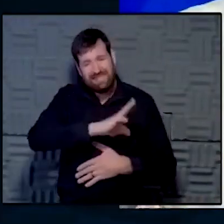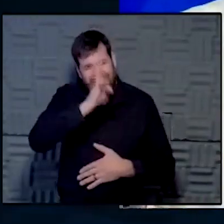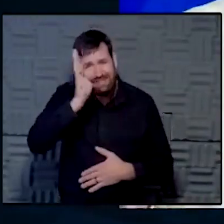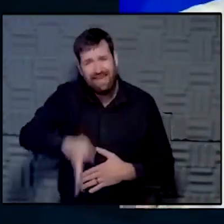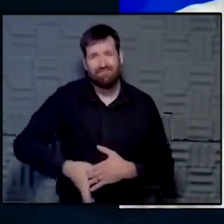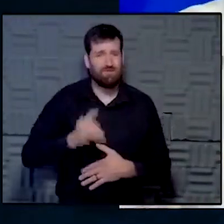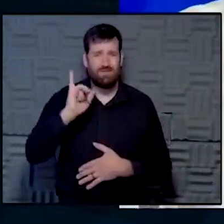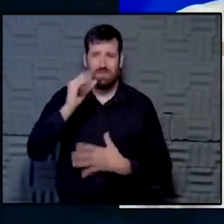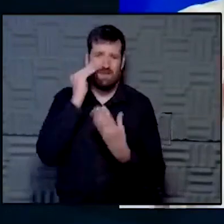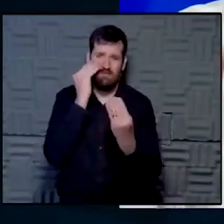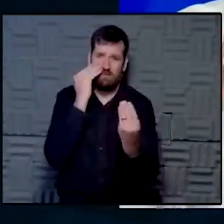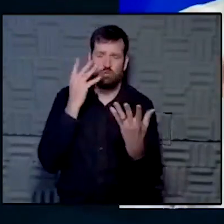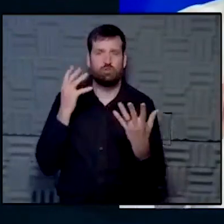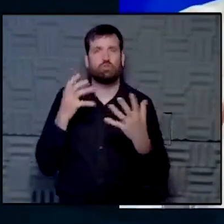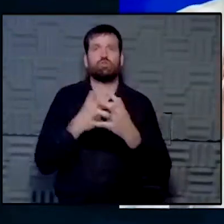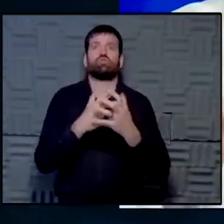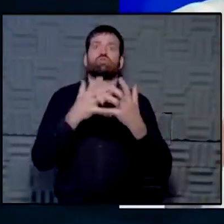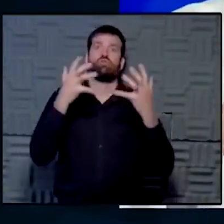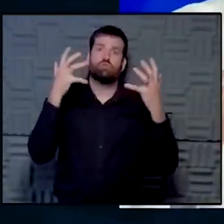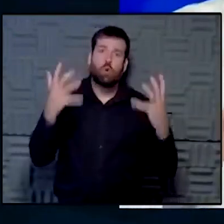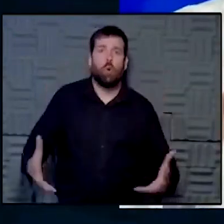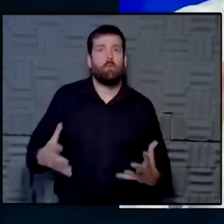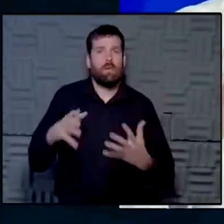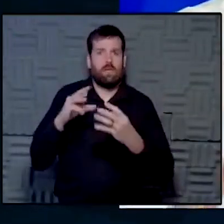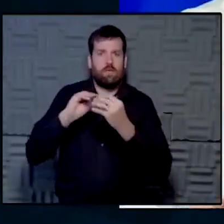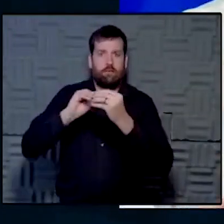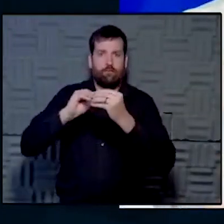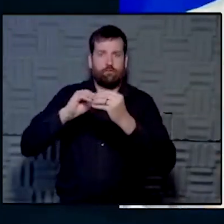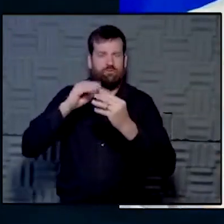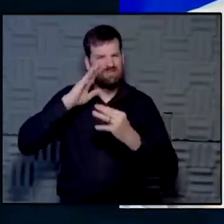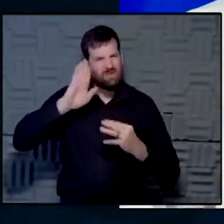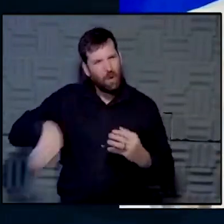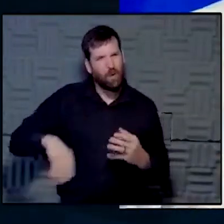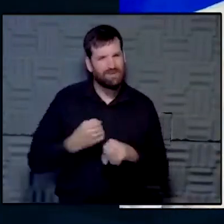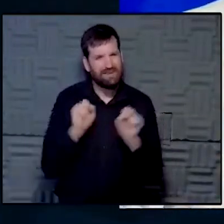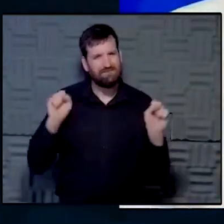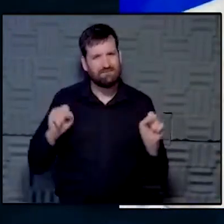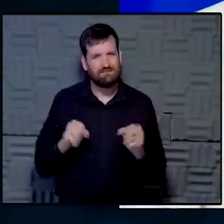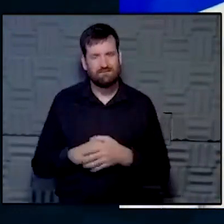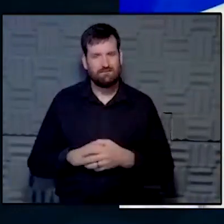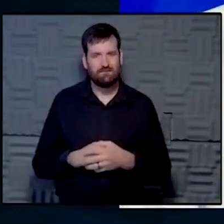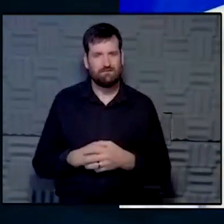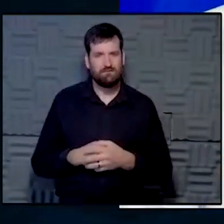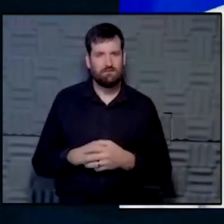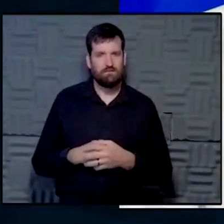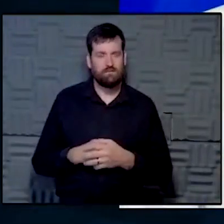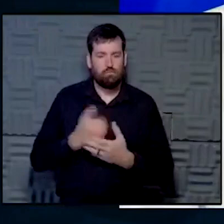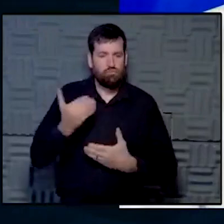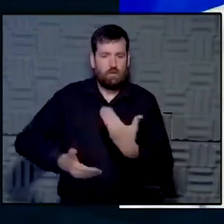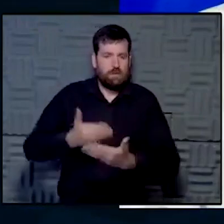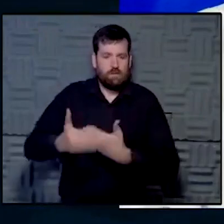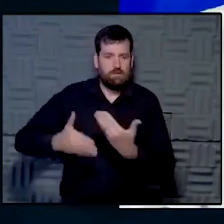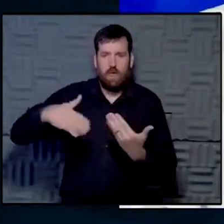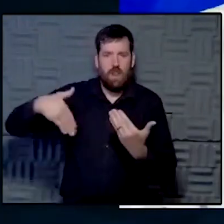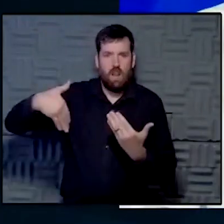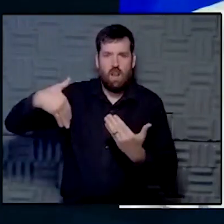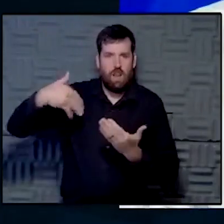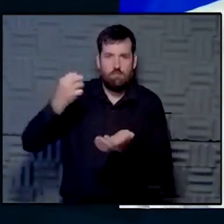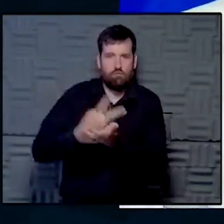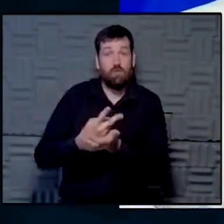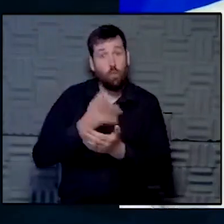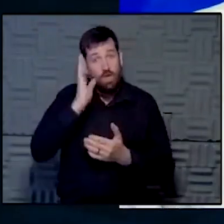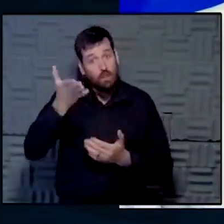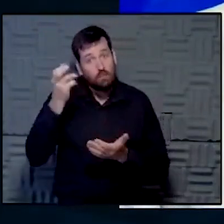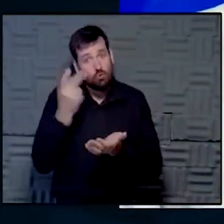those kind of numbers. We have so many more numbers now to know that it's safe. It's just a process question that it hasn't been approved. It's going to be